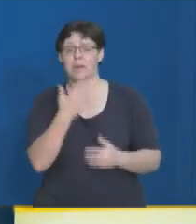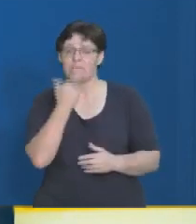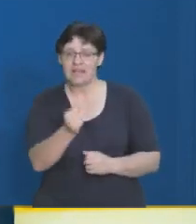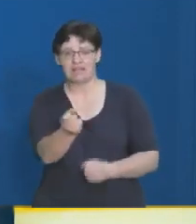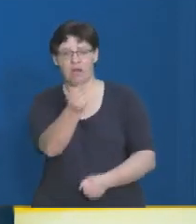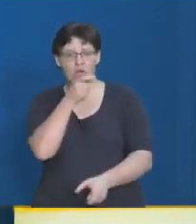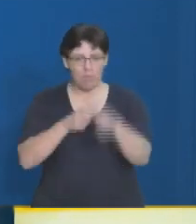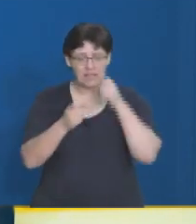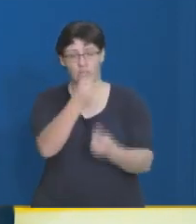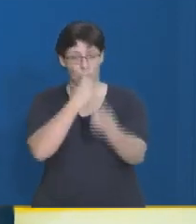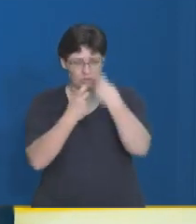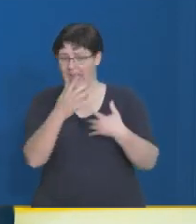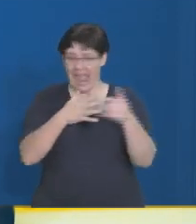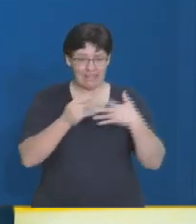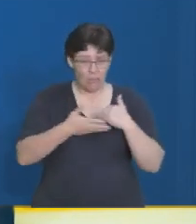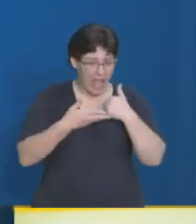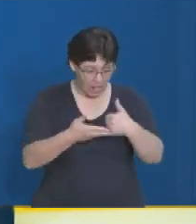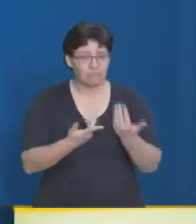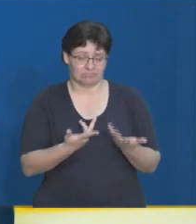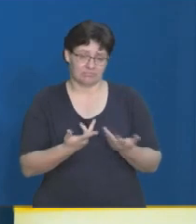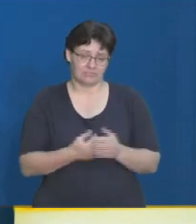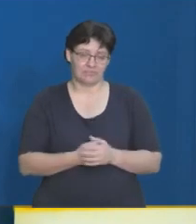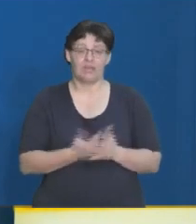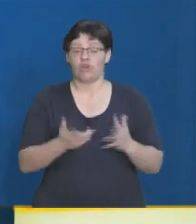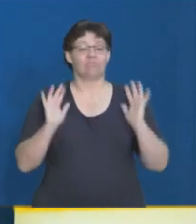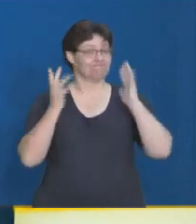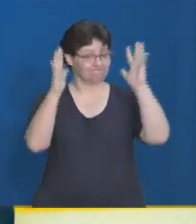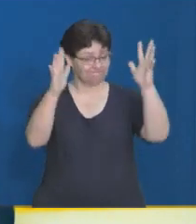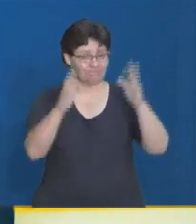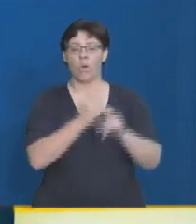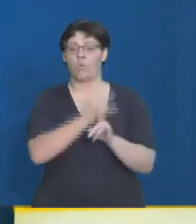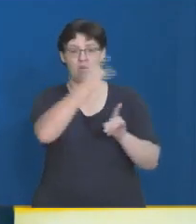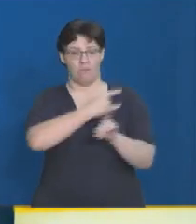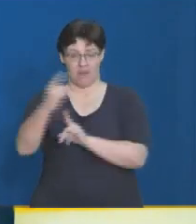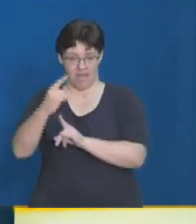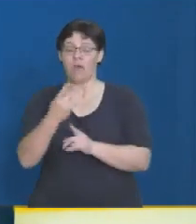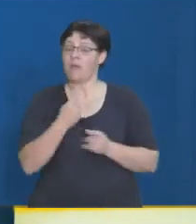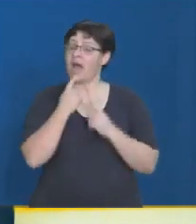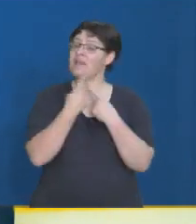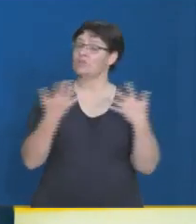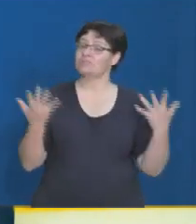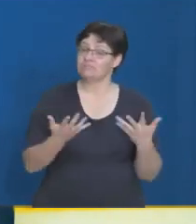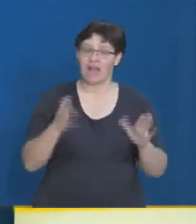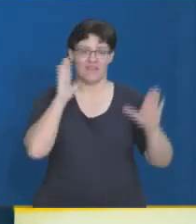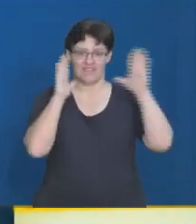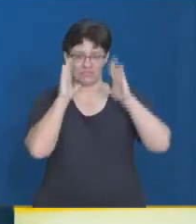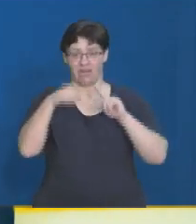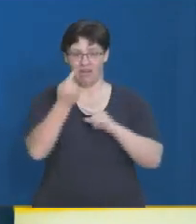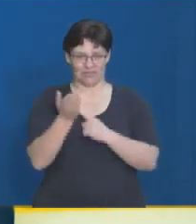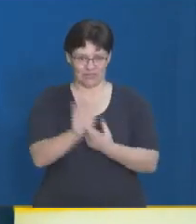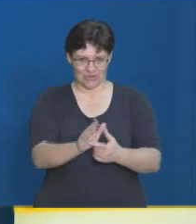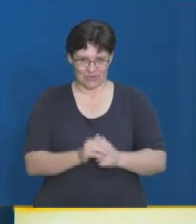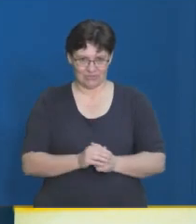or comments if there's anything we can help you with. Congratulations to all of our winners who will be announced on Facebook after this